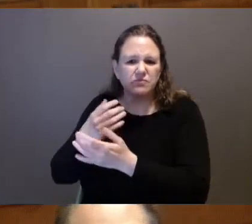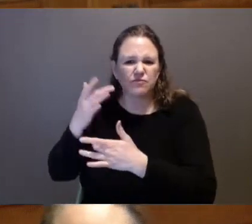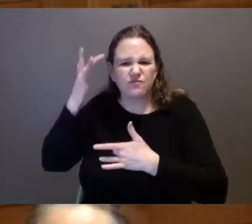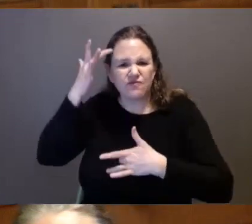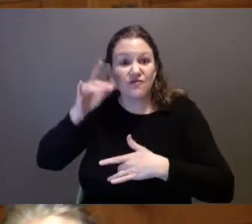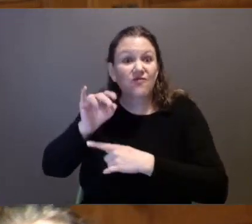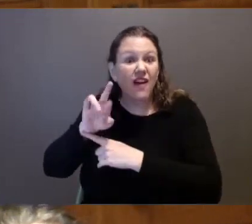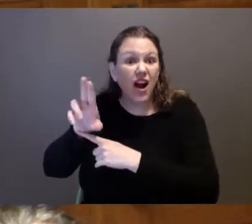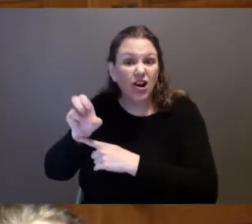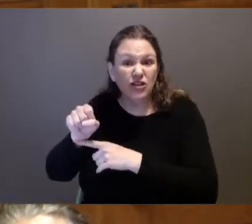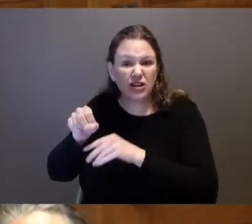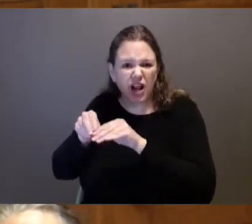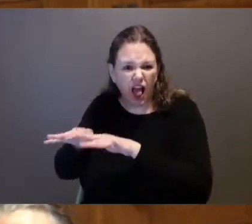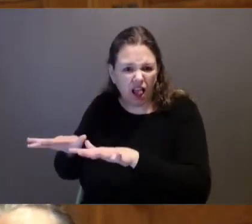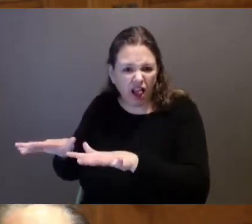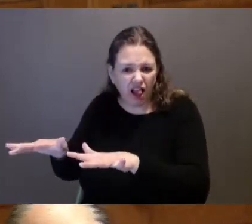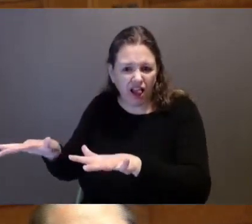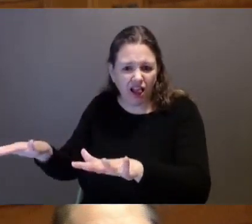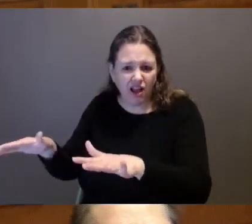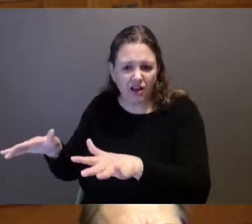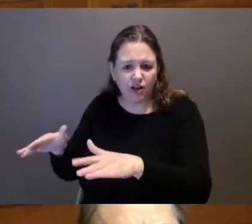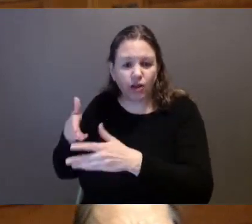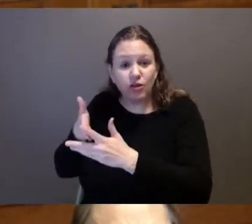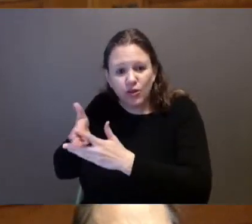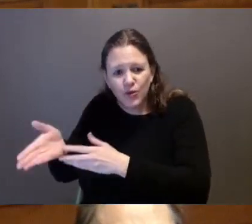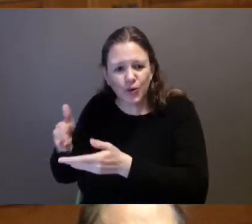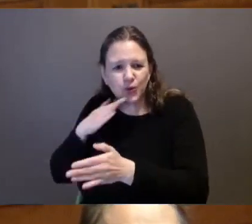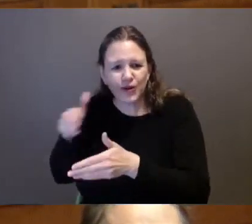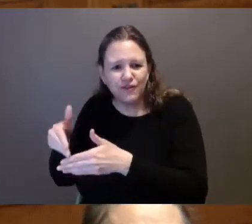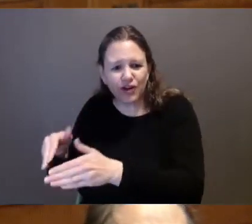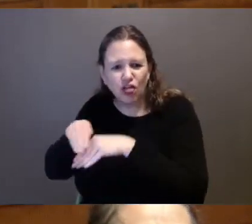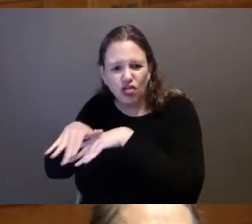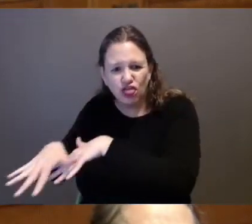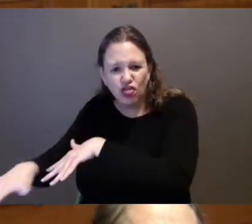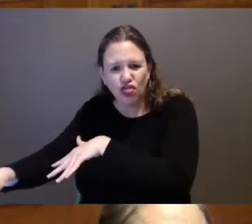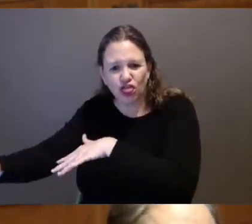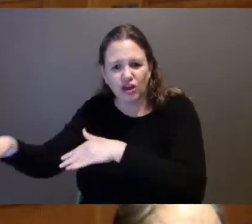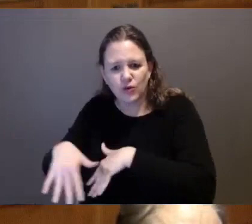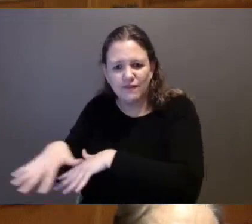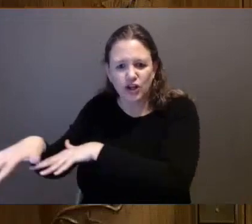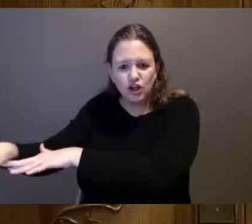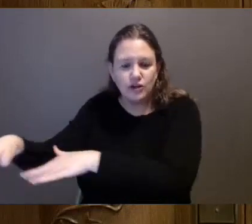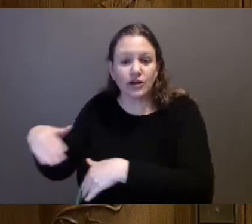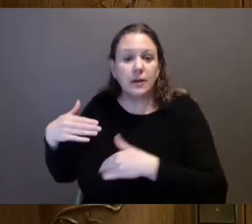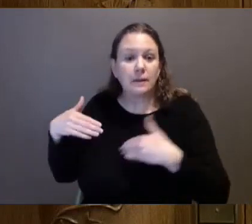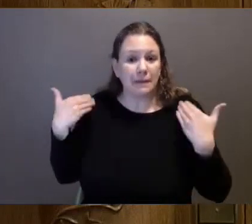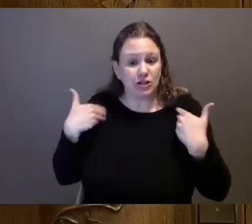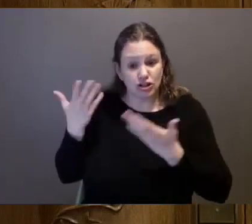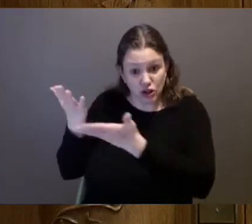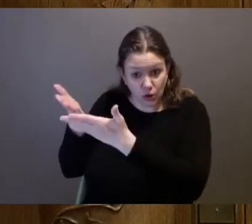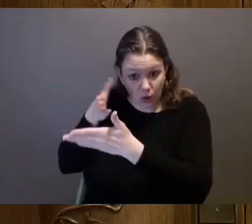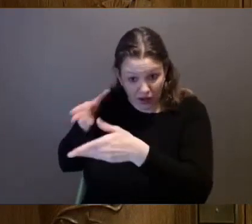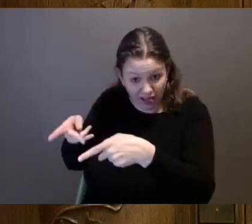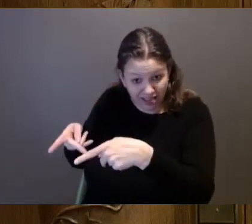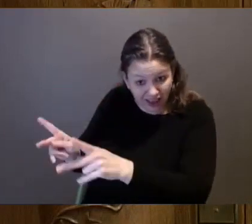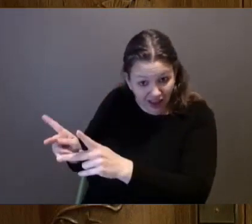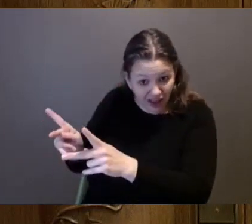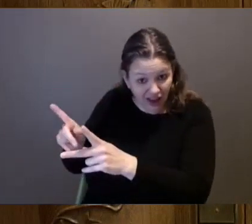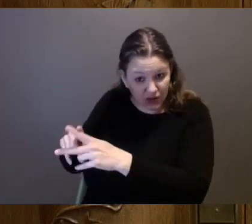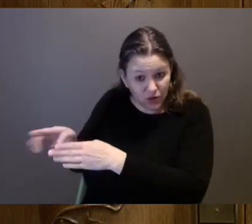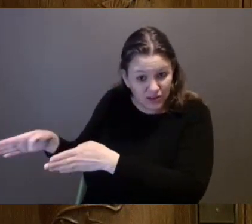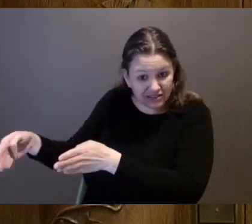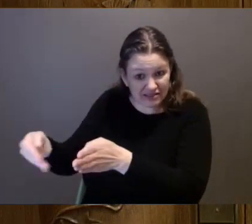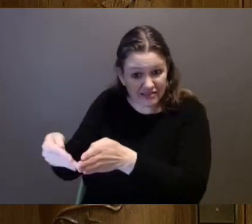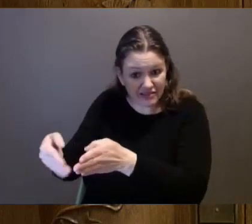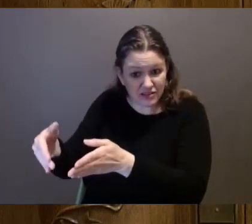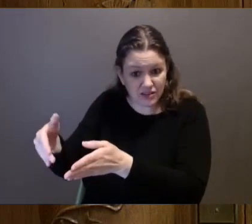Packing Plant to divert their effluent pipe into containment? Minister of Environment. Thank you